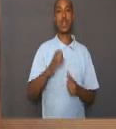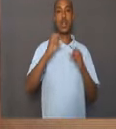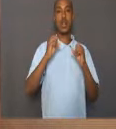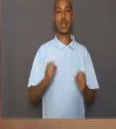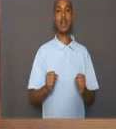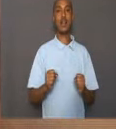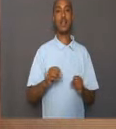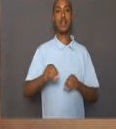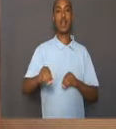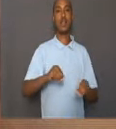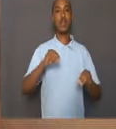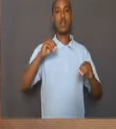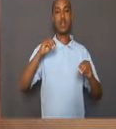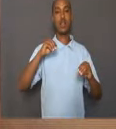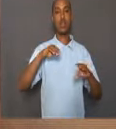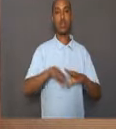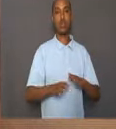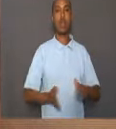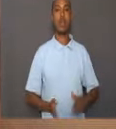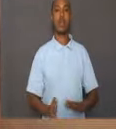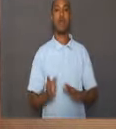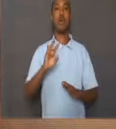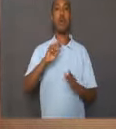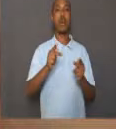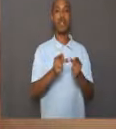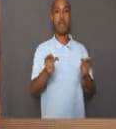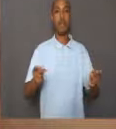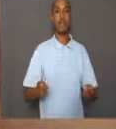travel through a medium or space.